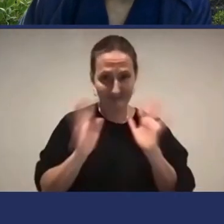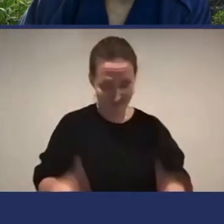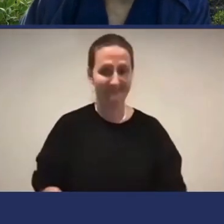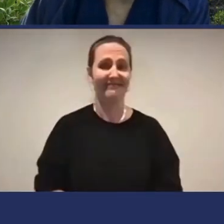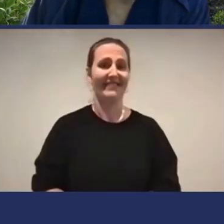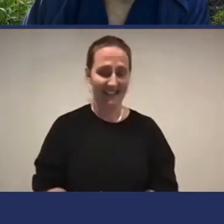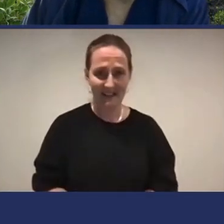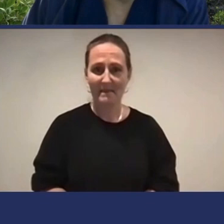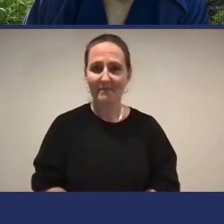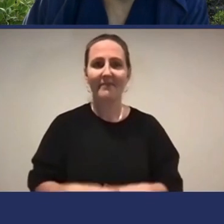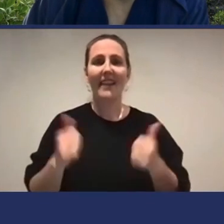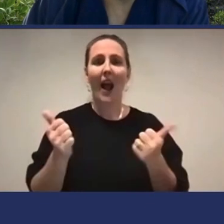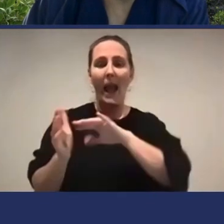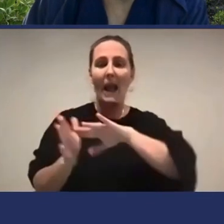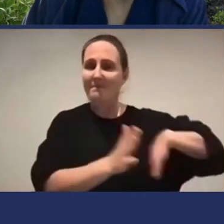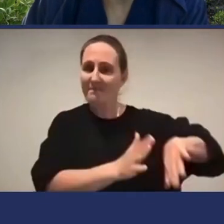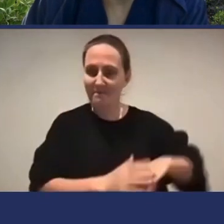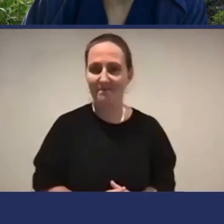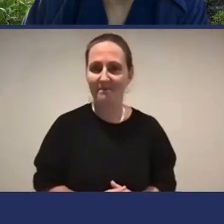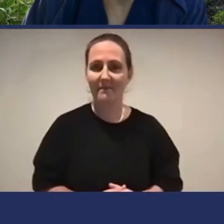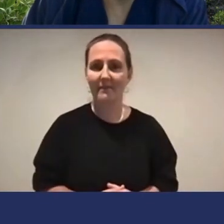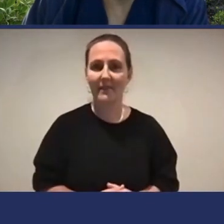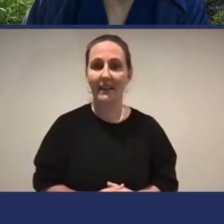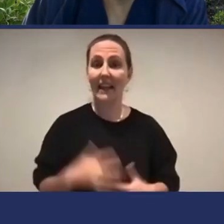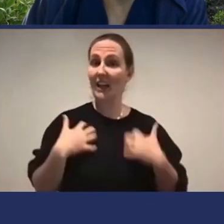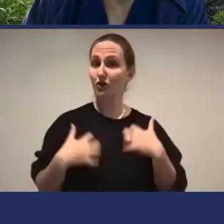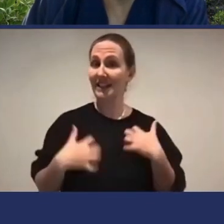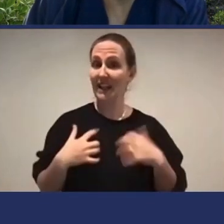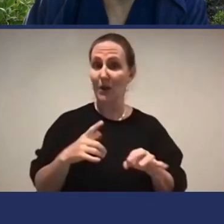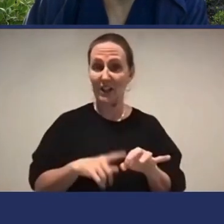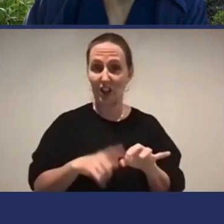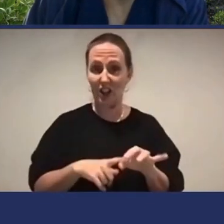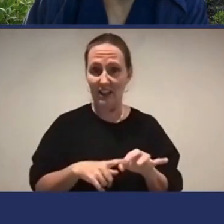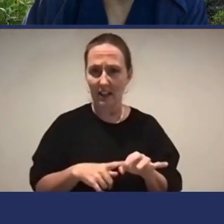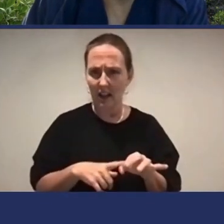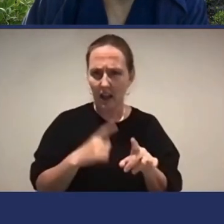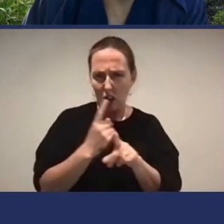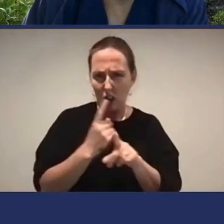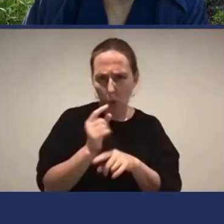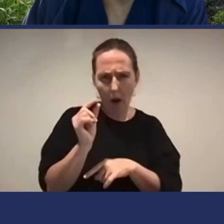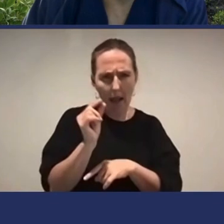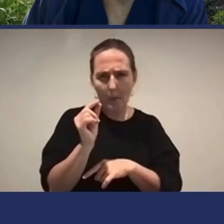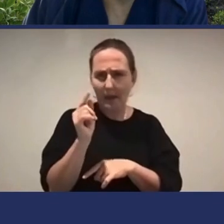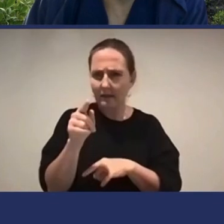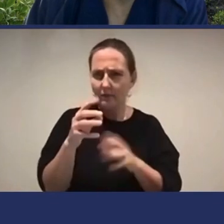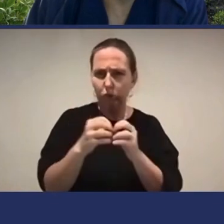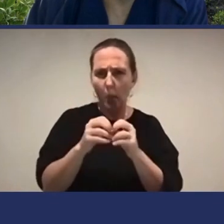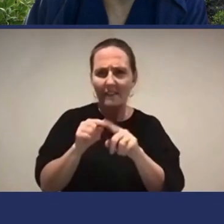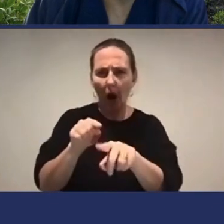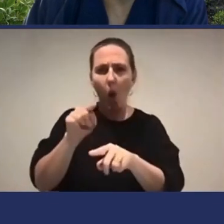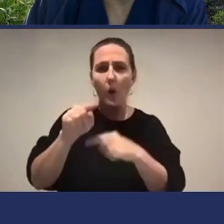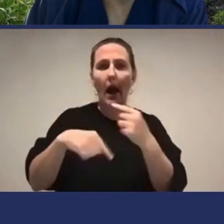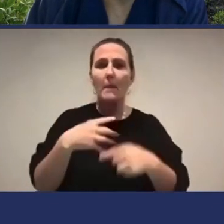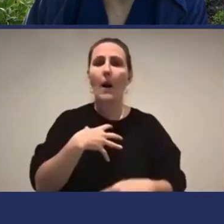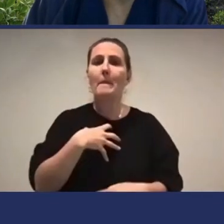okay, here's another sort of spicy one. Or actually, it goes a little bit to what you were talking about, Bronwyn, with just getting that the more information for the